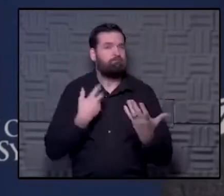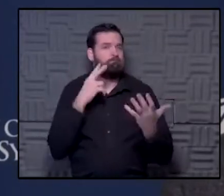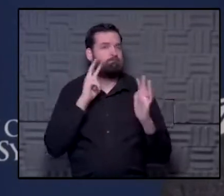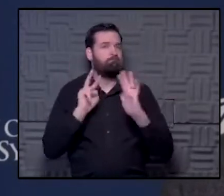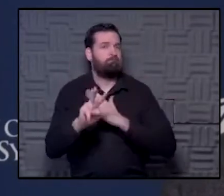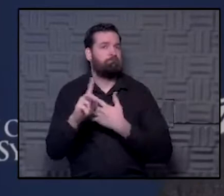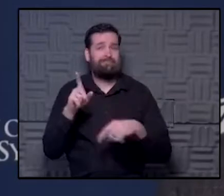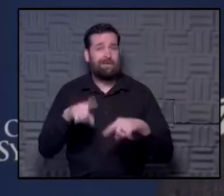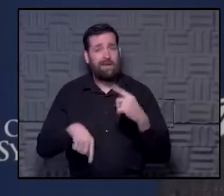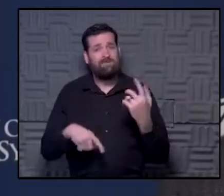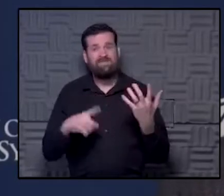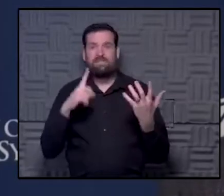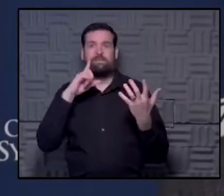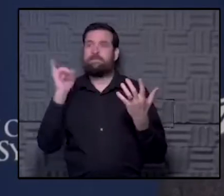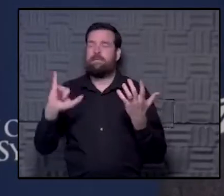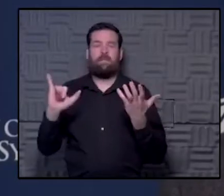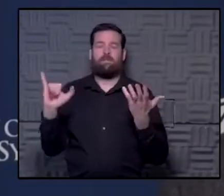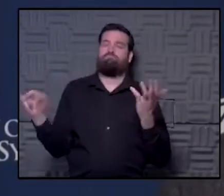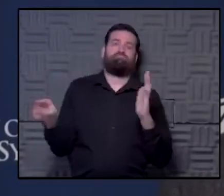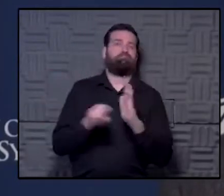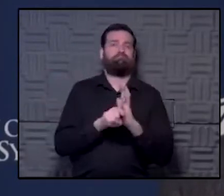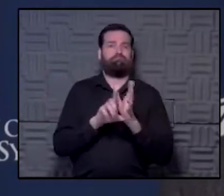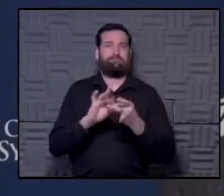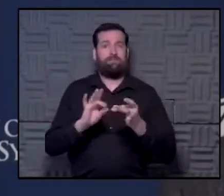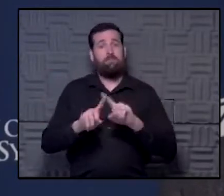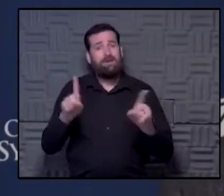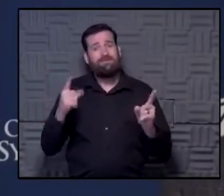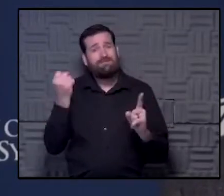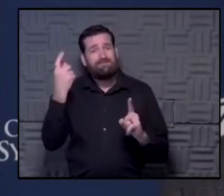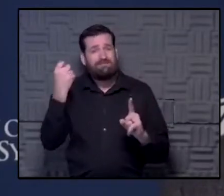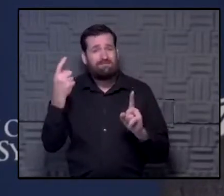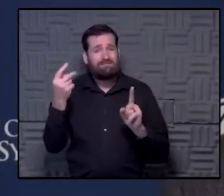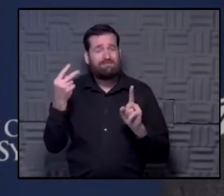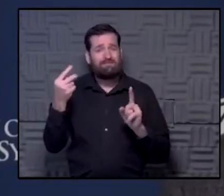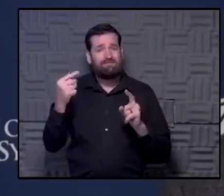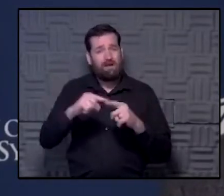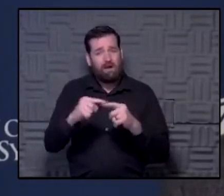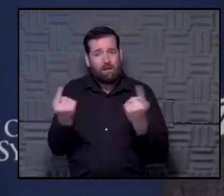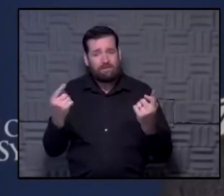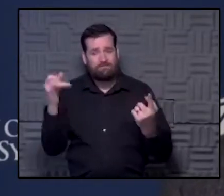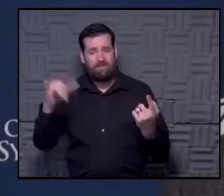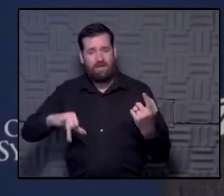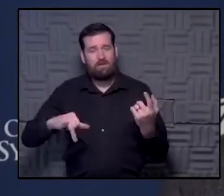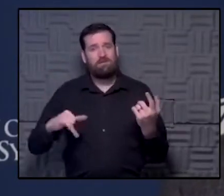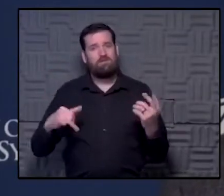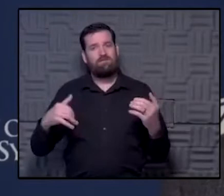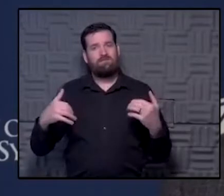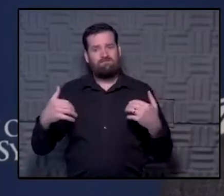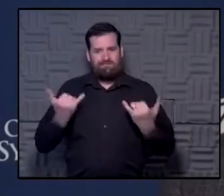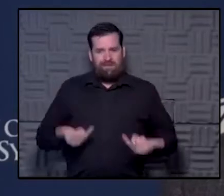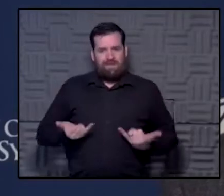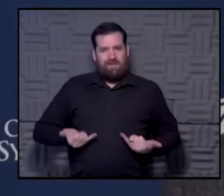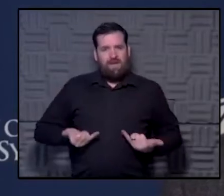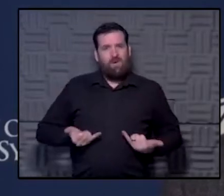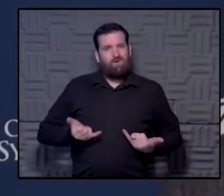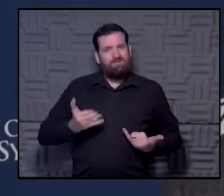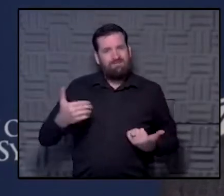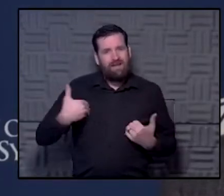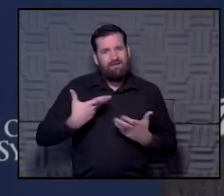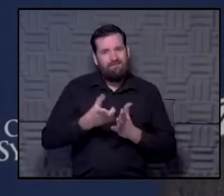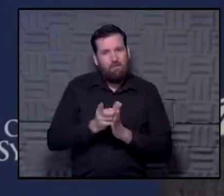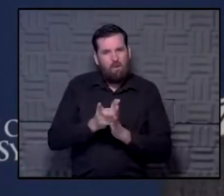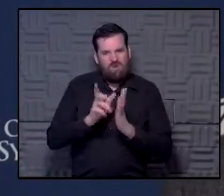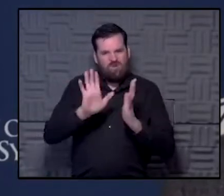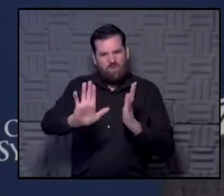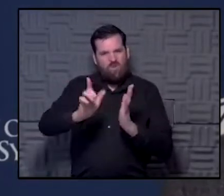that sounds like a real downer statement, but the turnaround to that is that you have the moment that you have right now. And